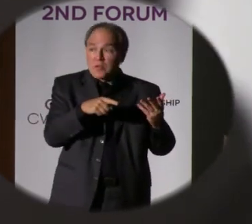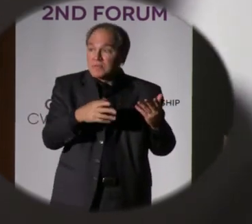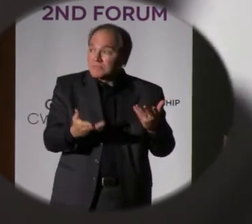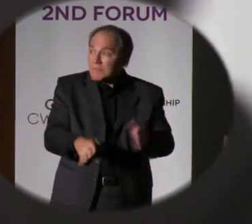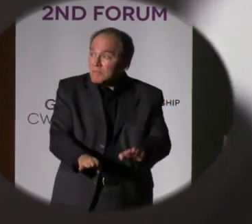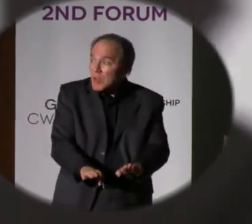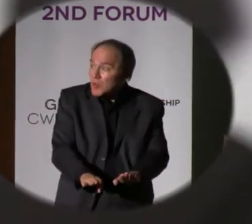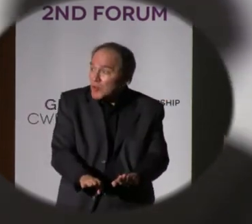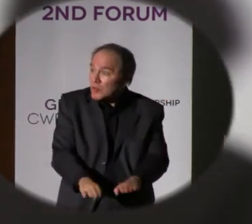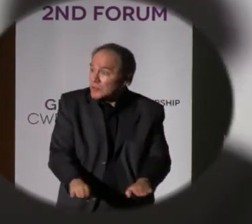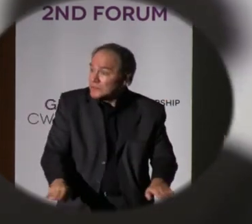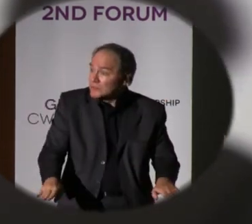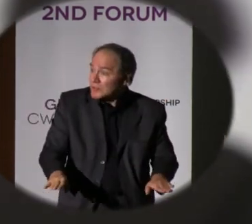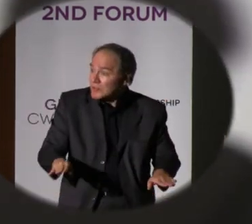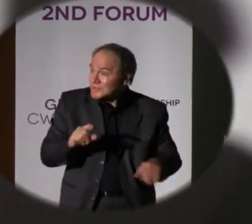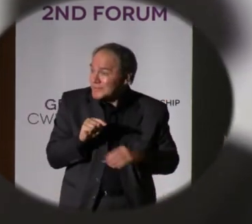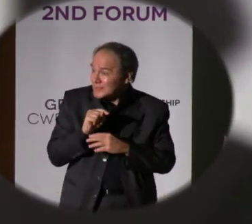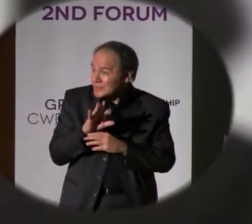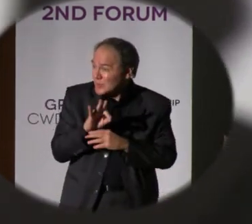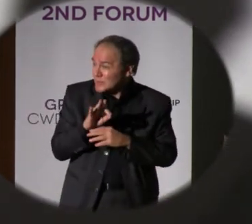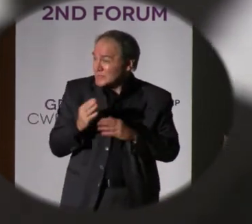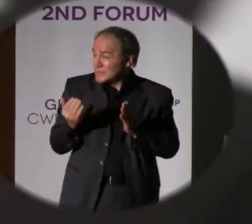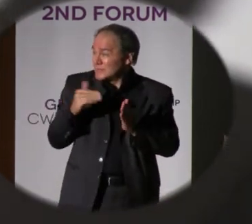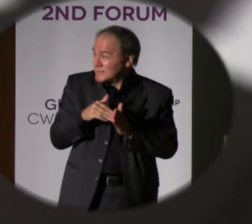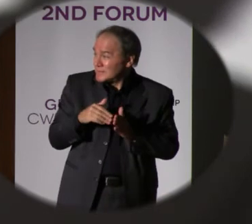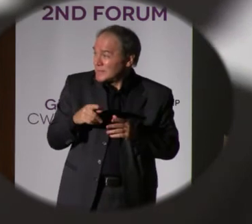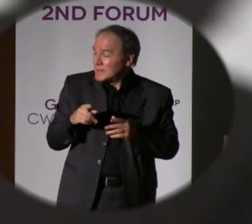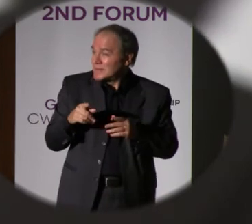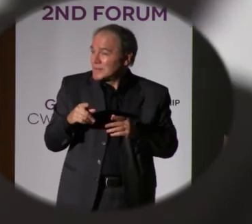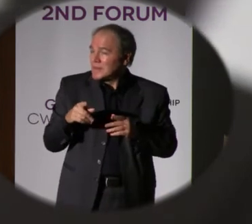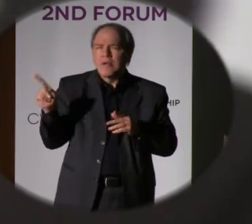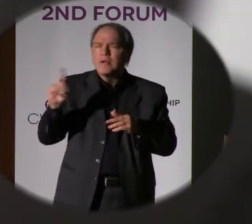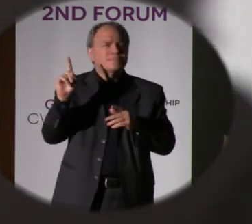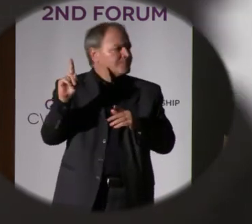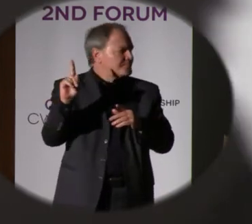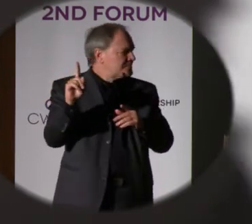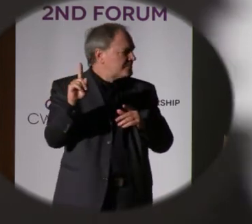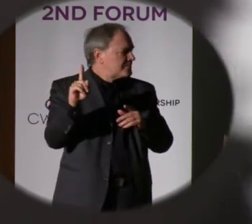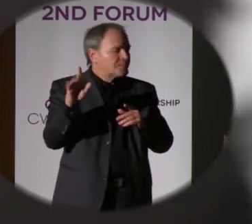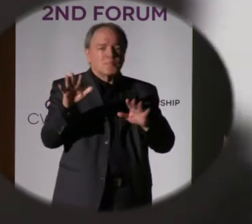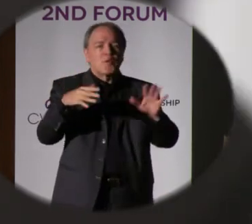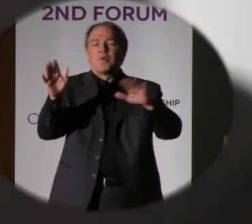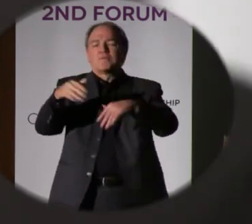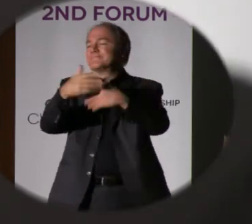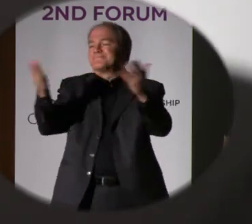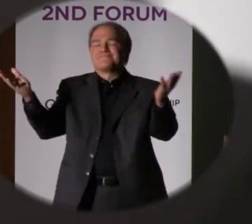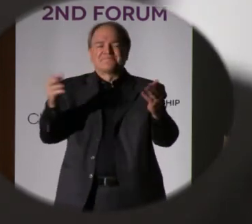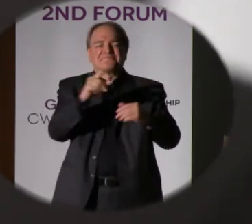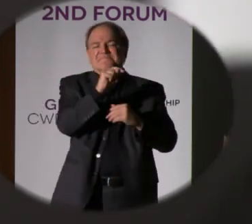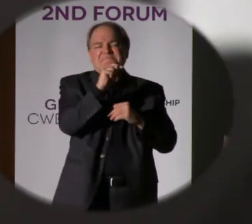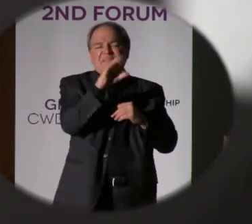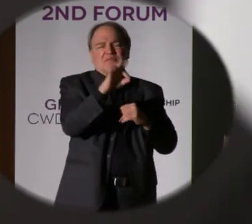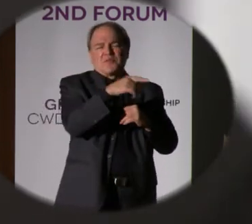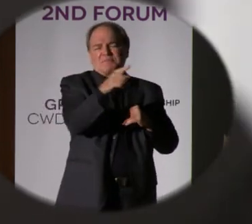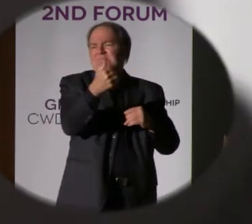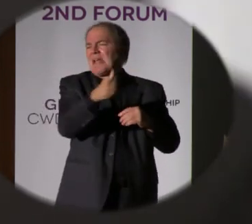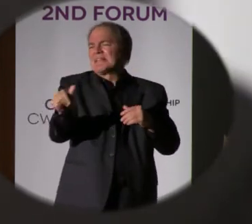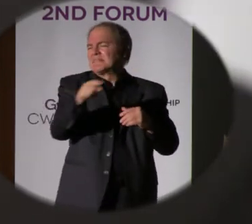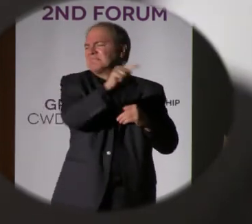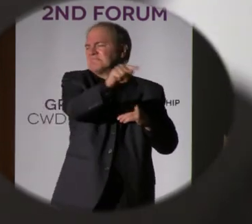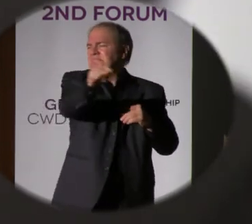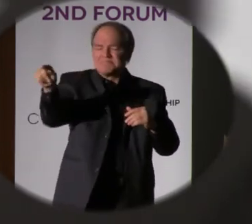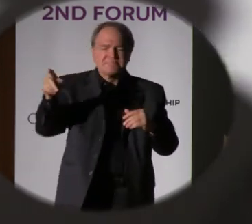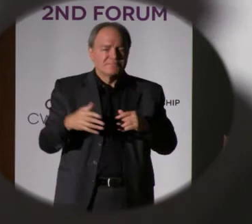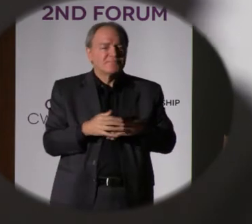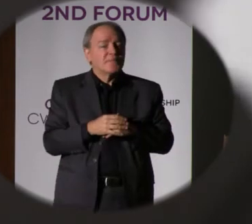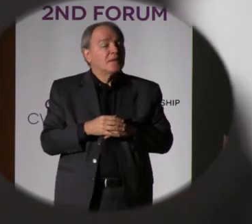Childhood Development Group as well. Oh no, actually it's probably, it's to anybody in any of the task forces, I guess. Can